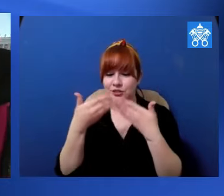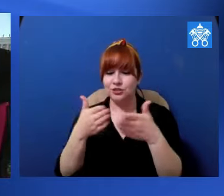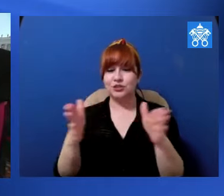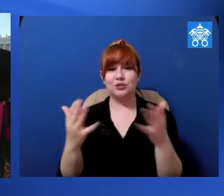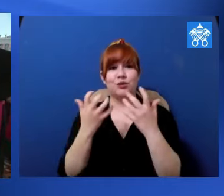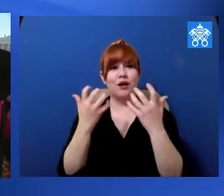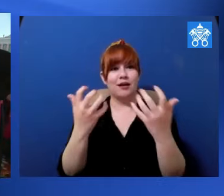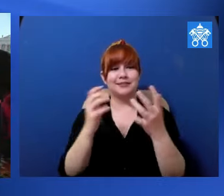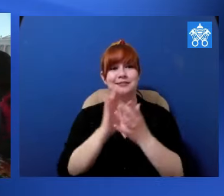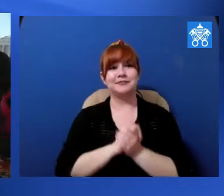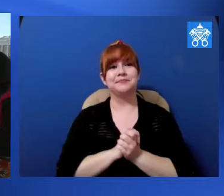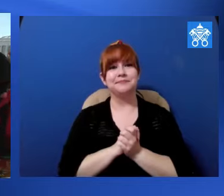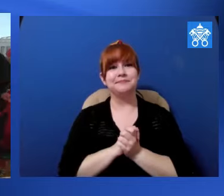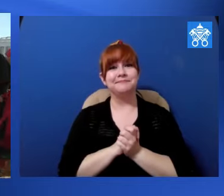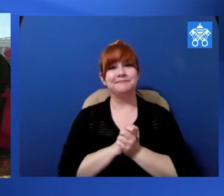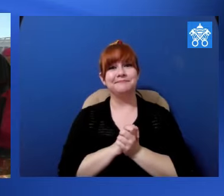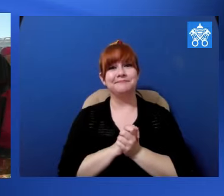today's general audience.